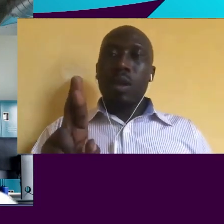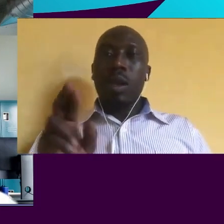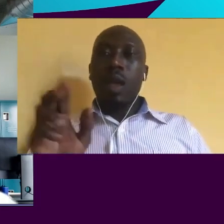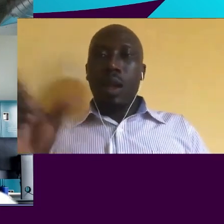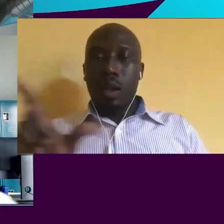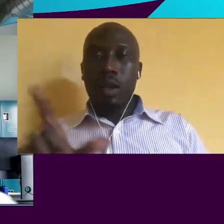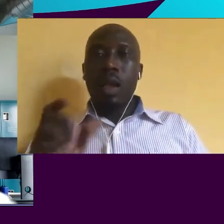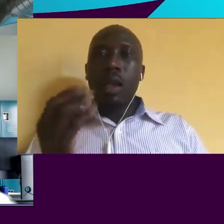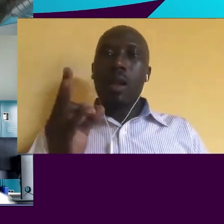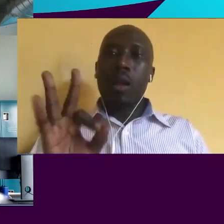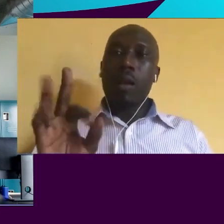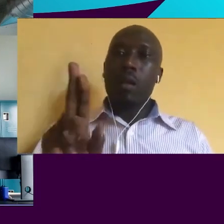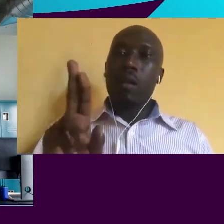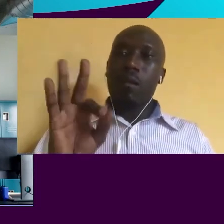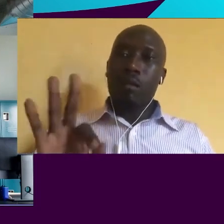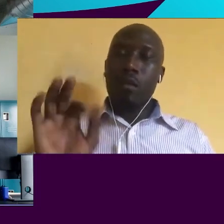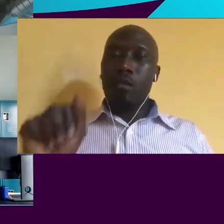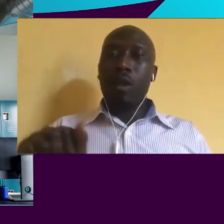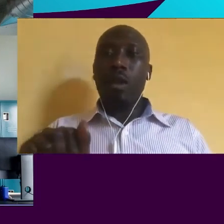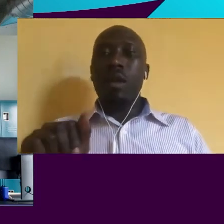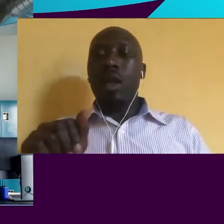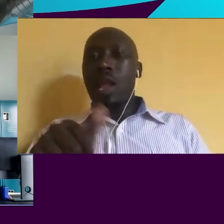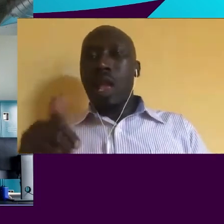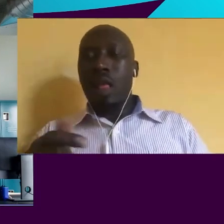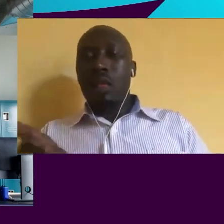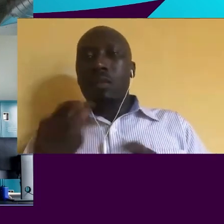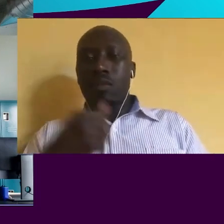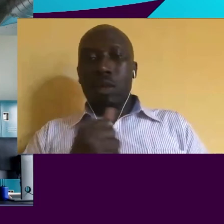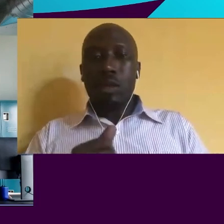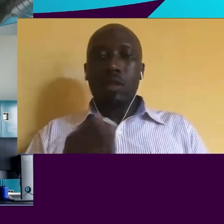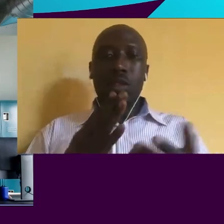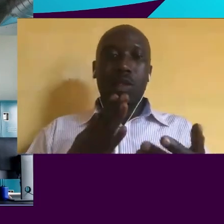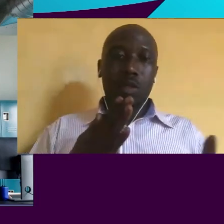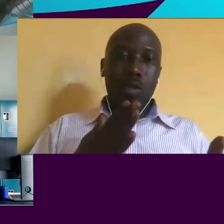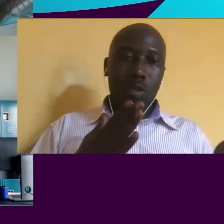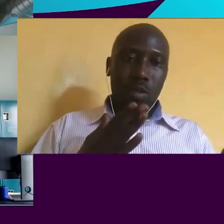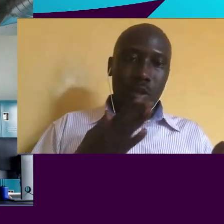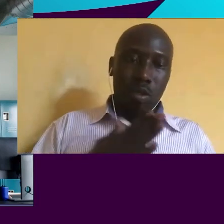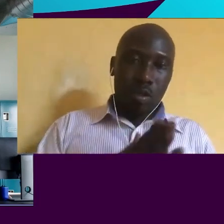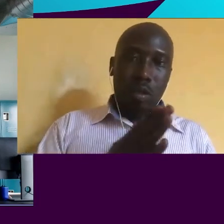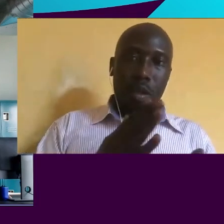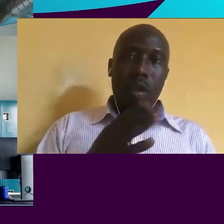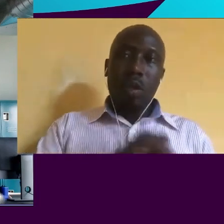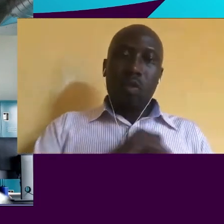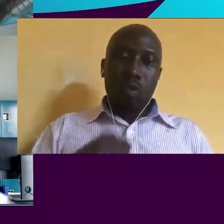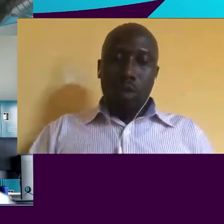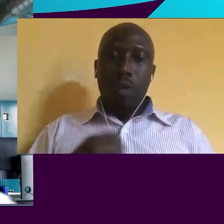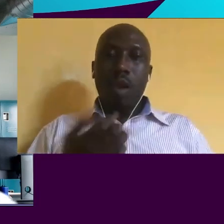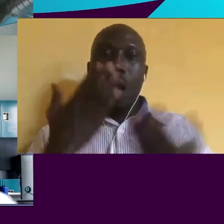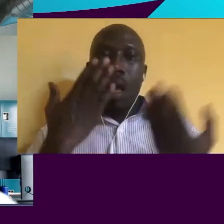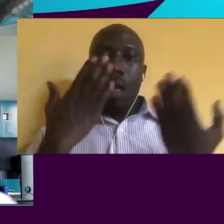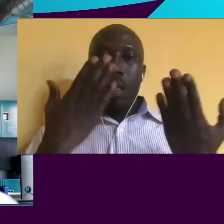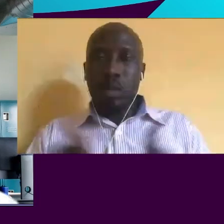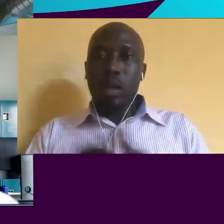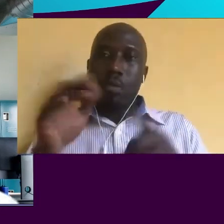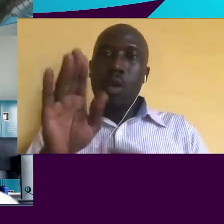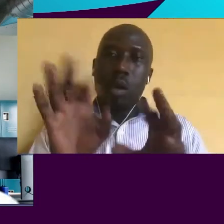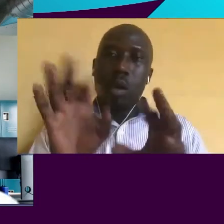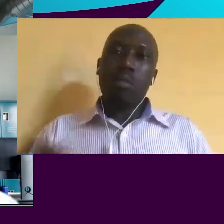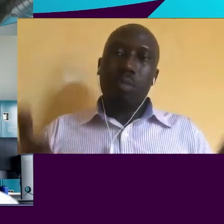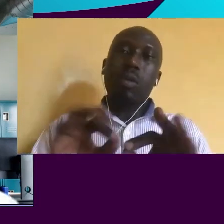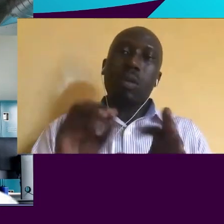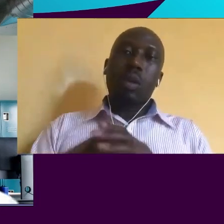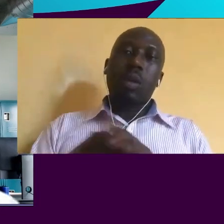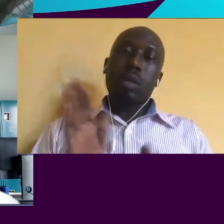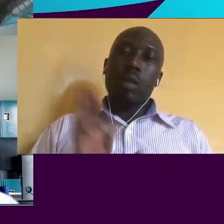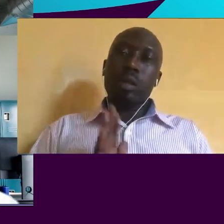making it a focus so that we see enough women on the pitch, on the sidelines, and more importantly, in the boardroom. Thank you